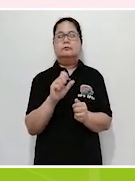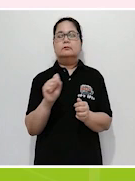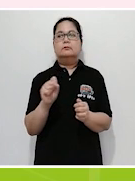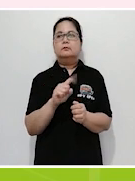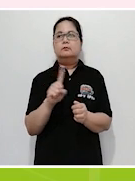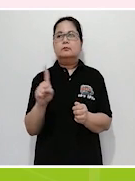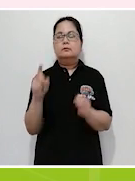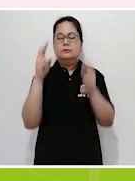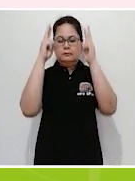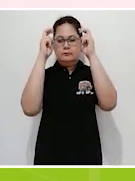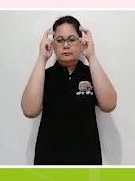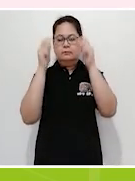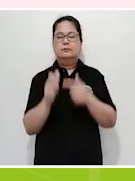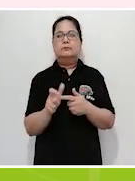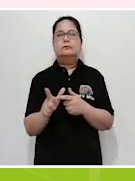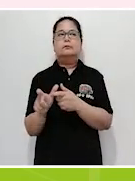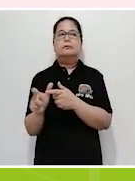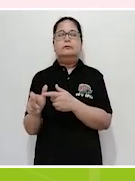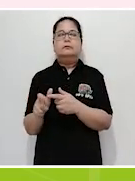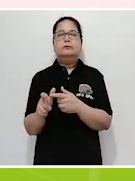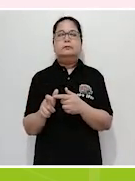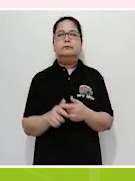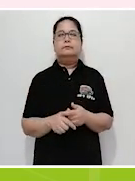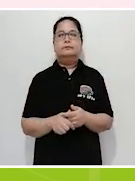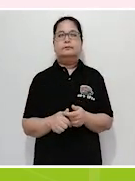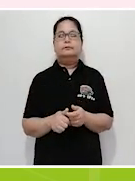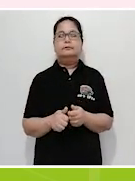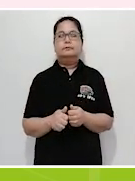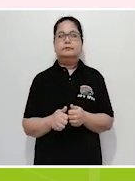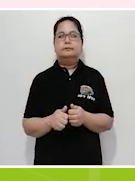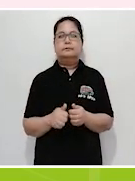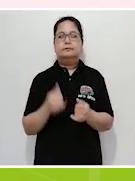they beat all the devils that followed.